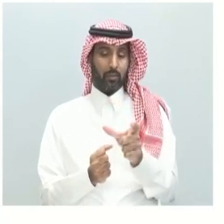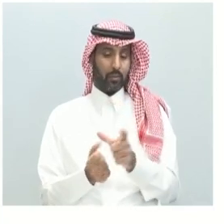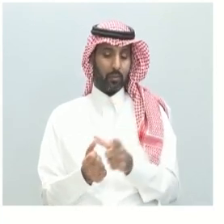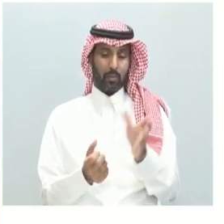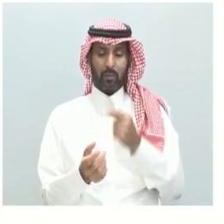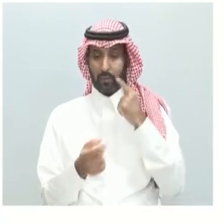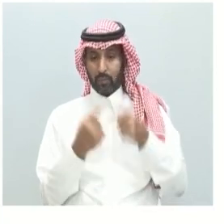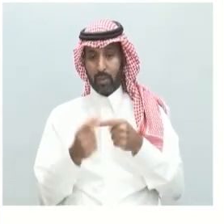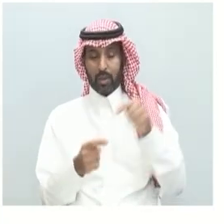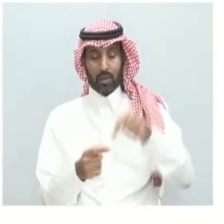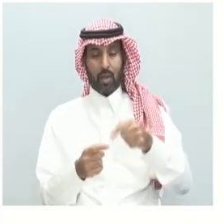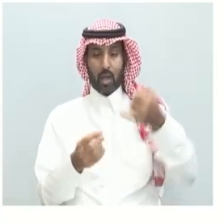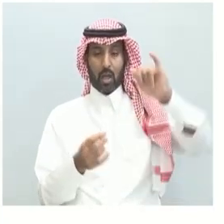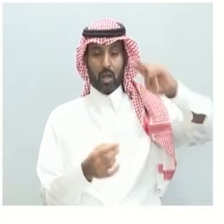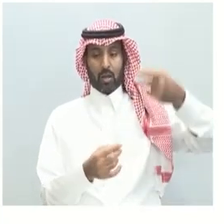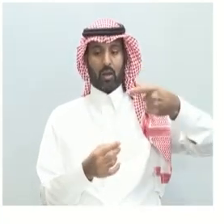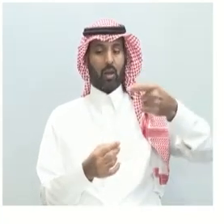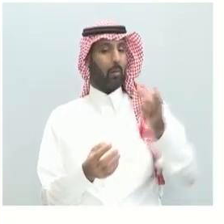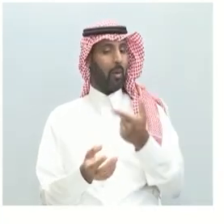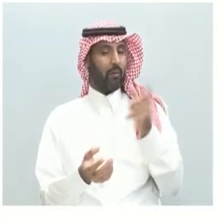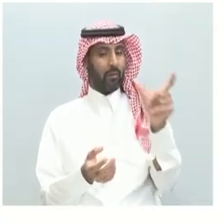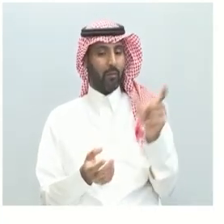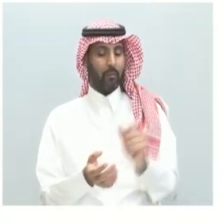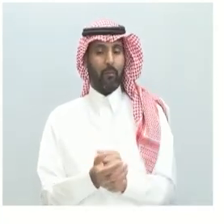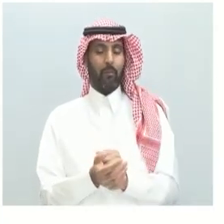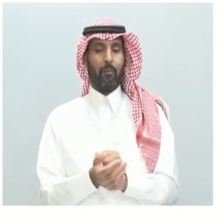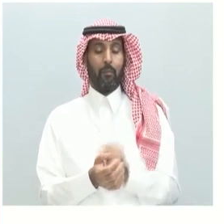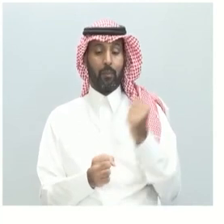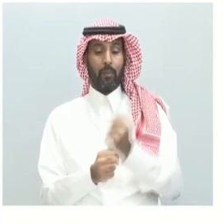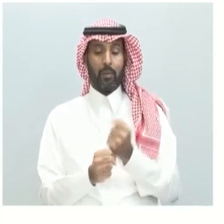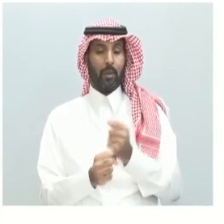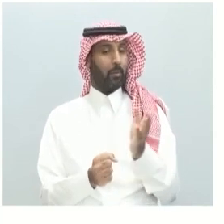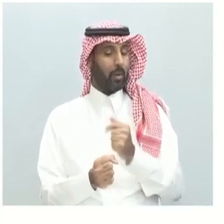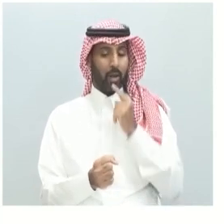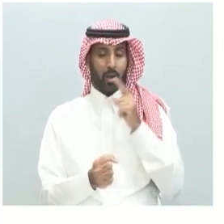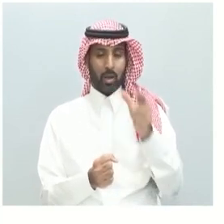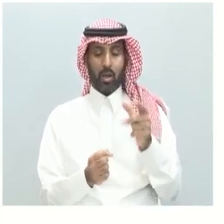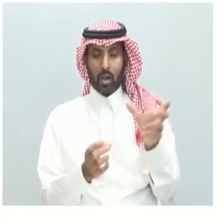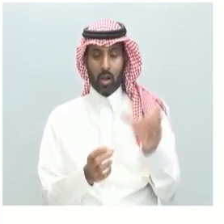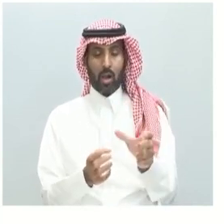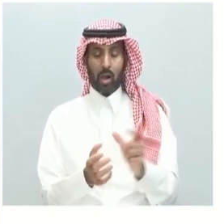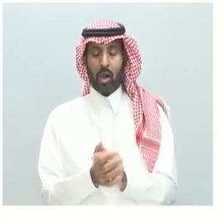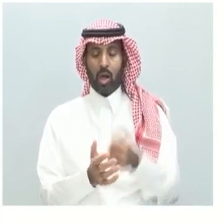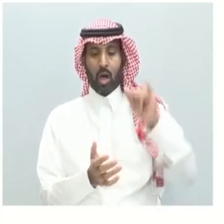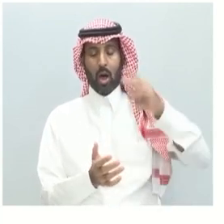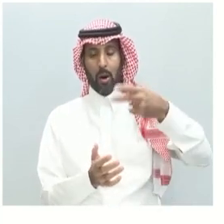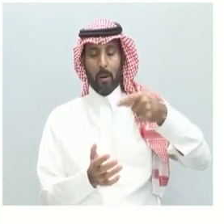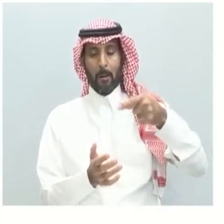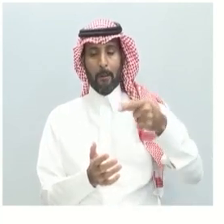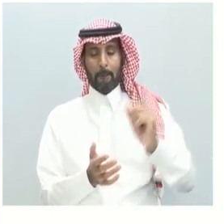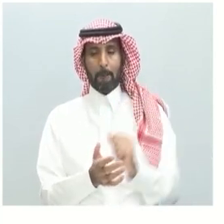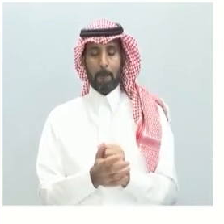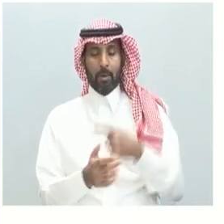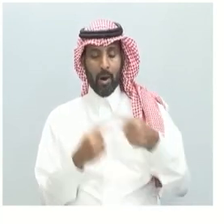the progressive form. Again, the note here that some verbs are not often used in the progressive